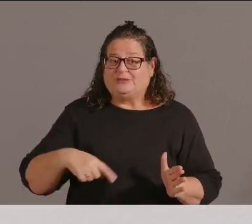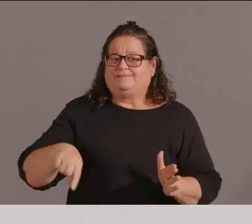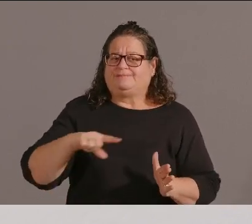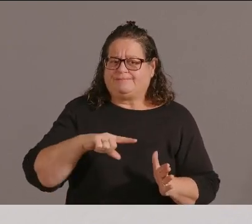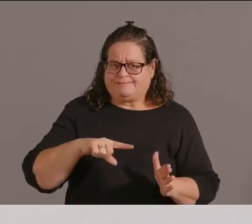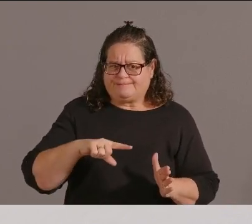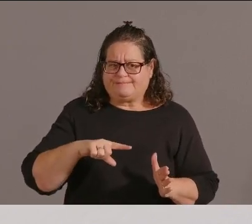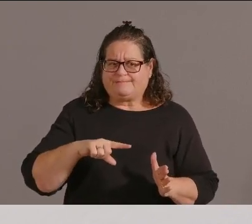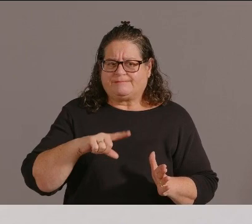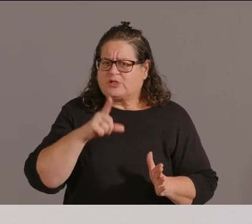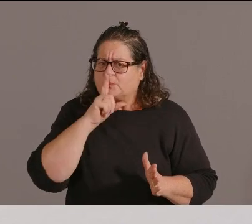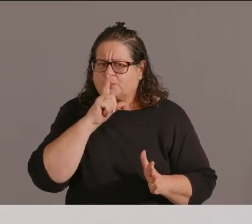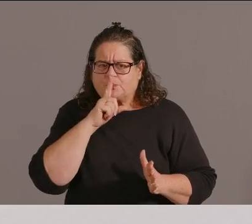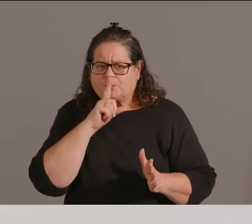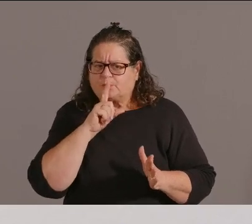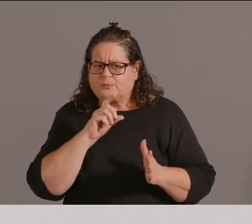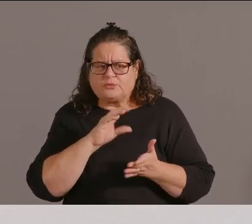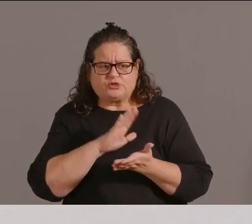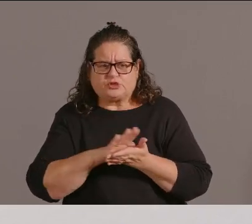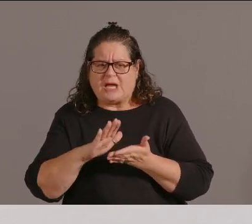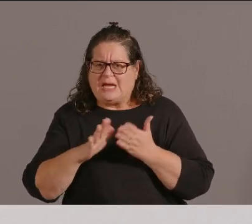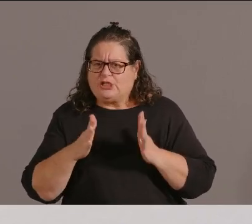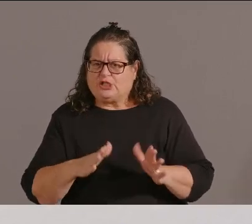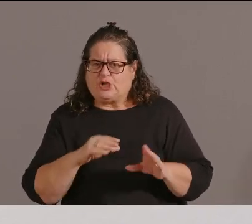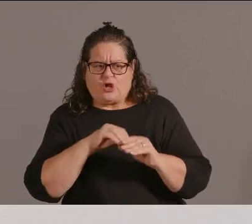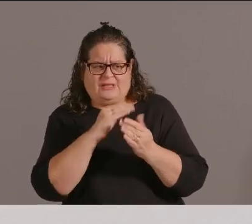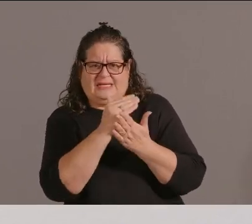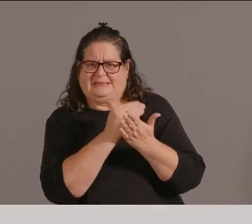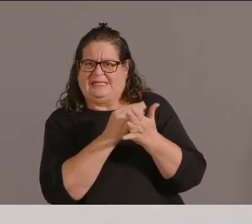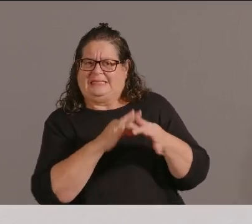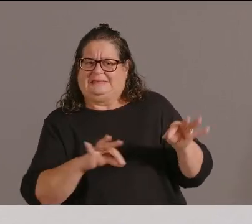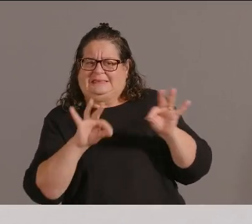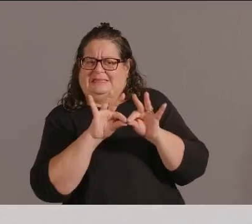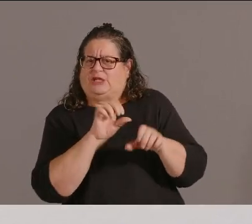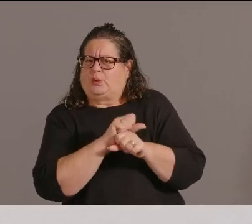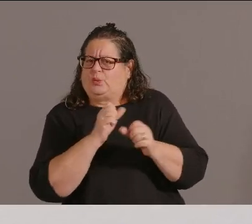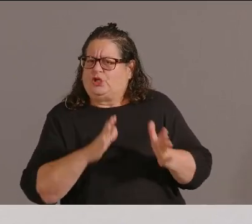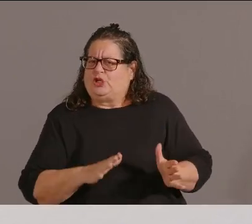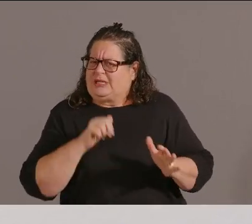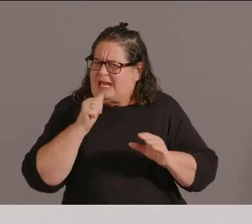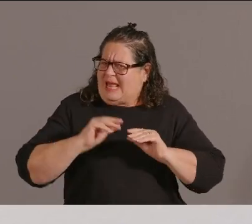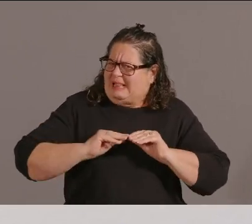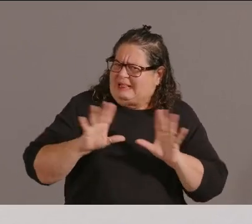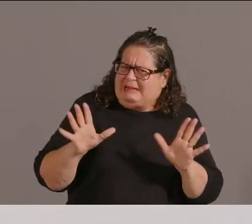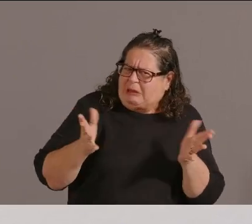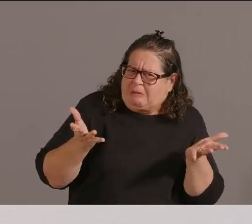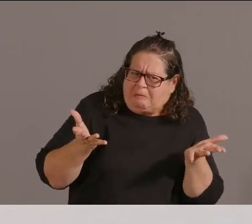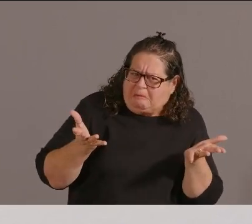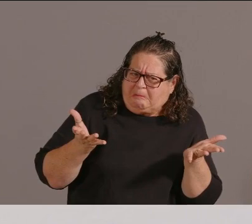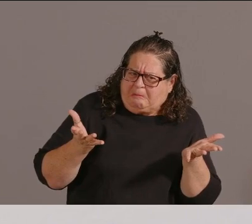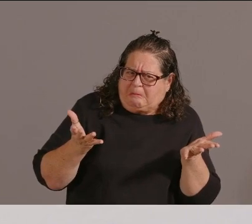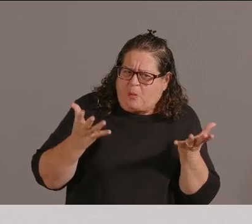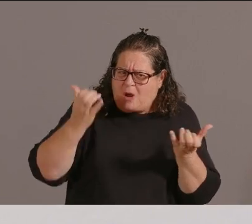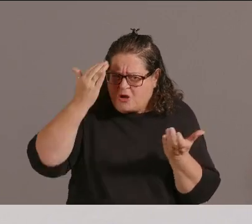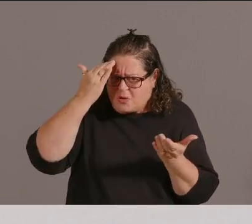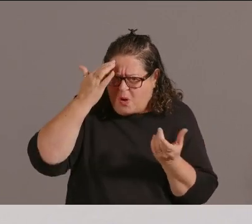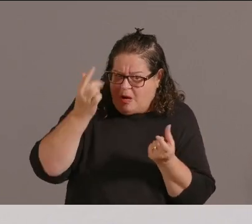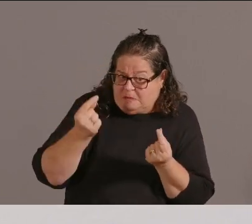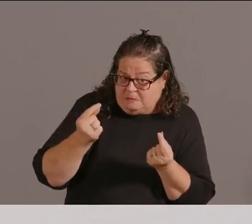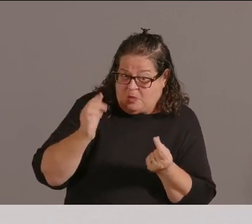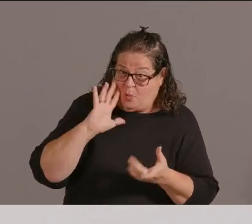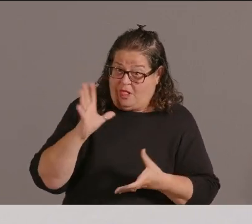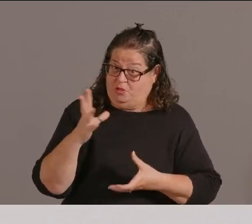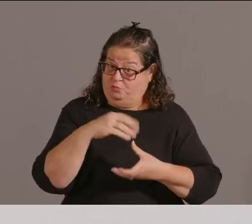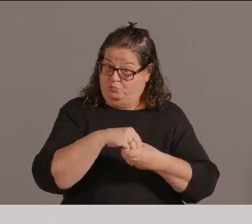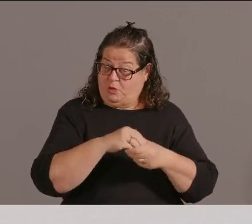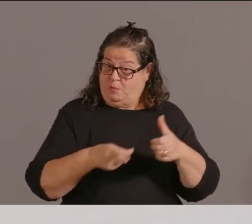mentioned in the vaccine process. So can you clarify if those people would also be in the priority group or